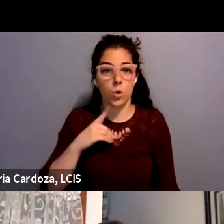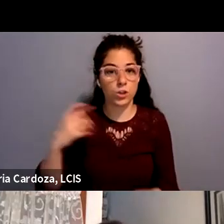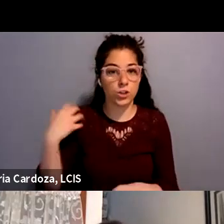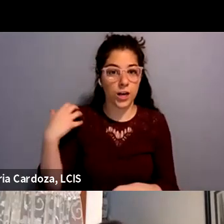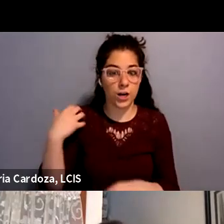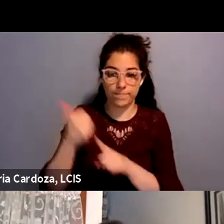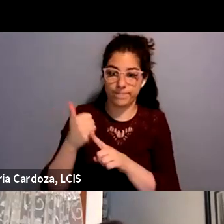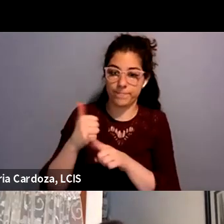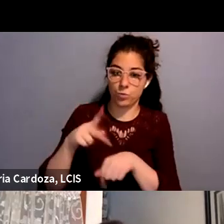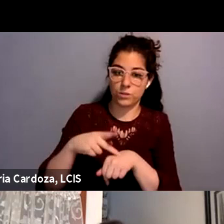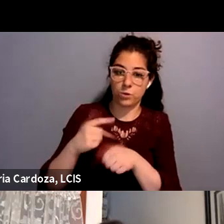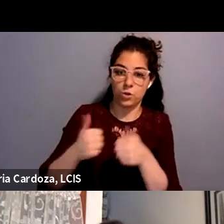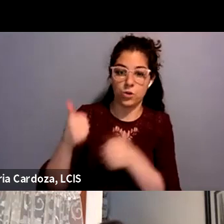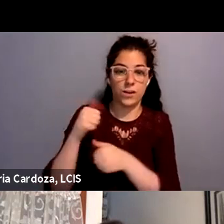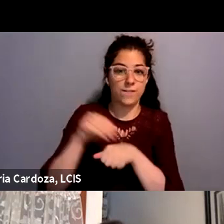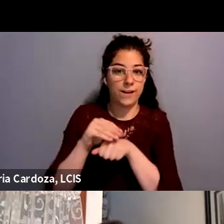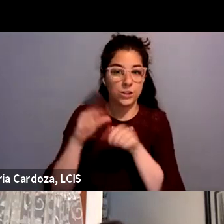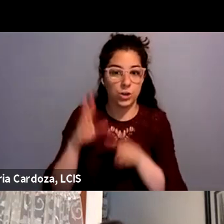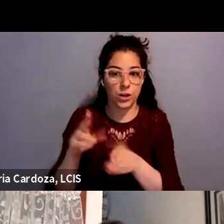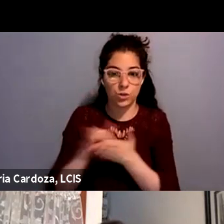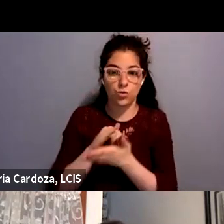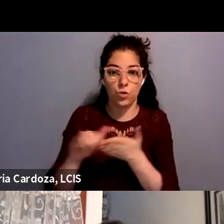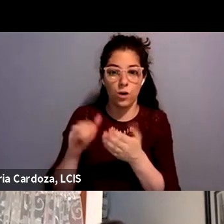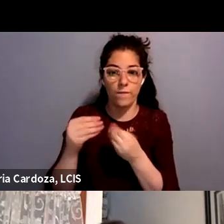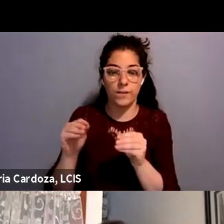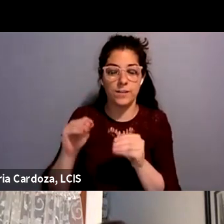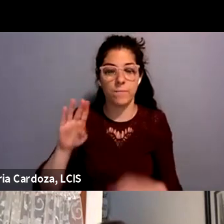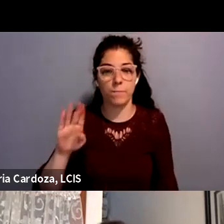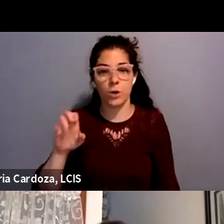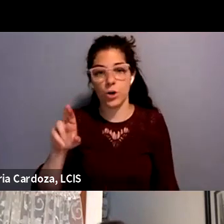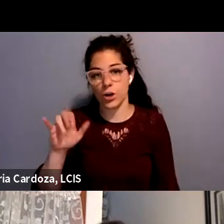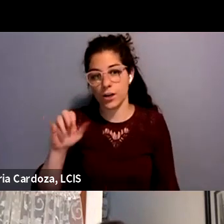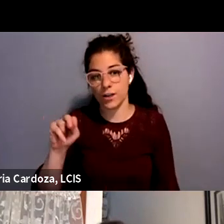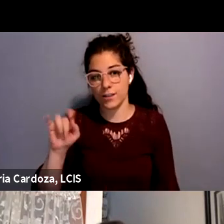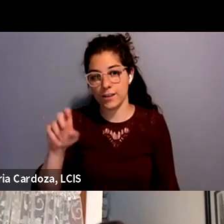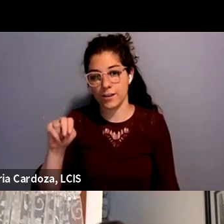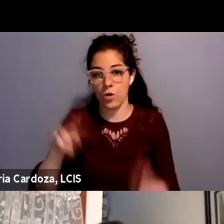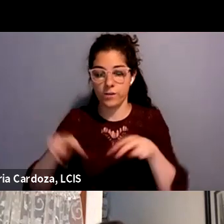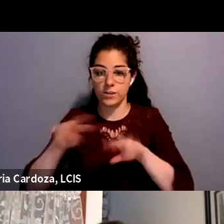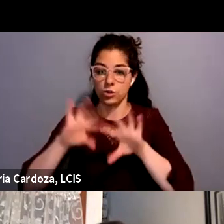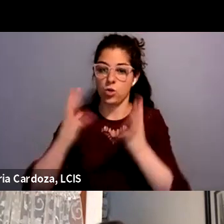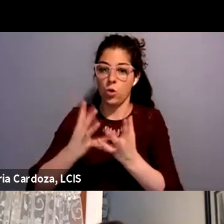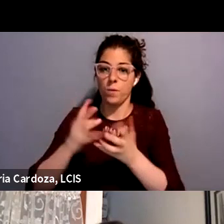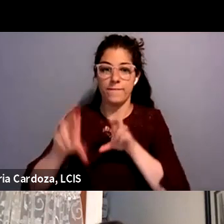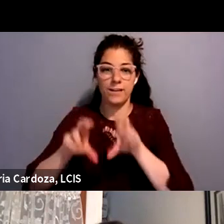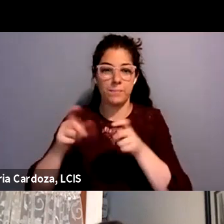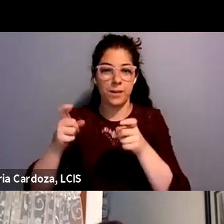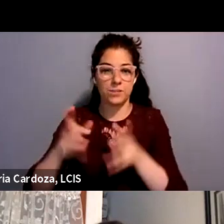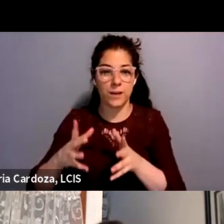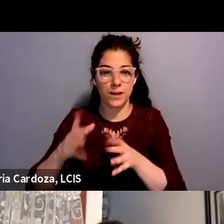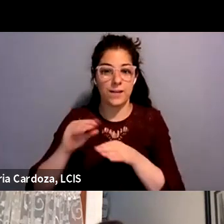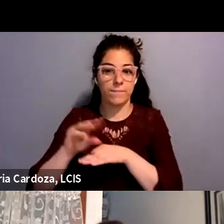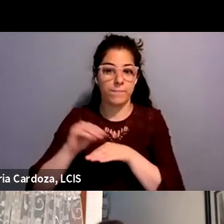senior advisor in the New York office of AB Bernstein, where he oversees a global investment management advisory practice. A graduate of